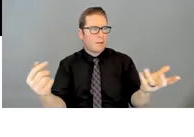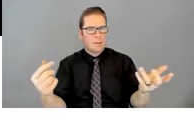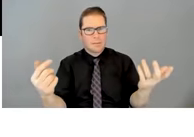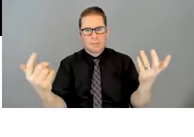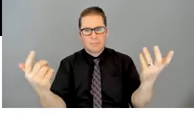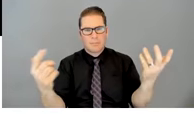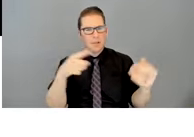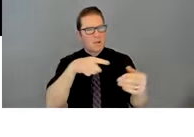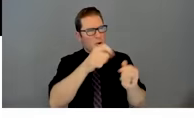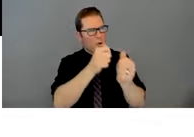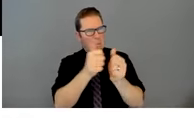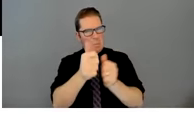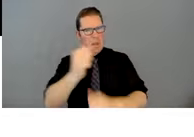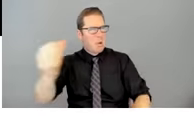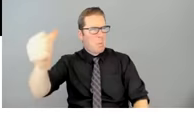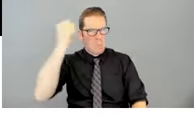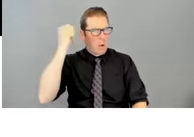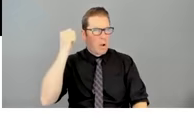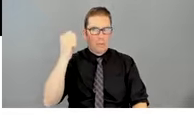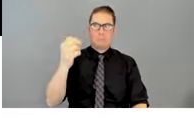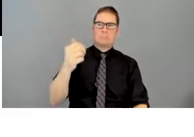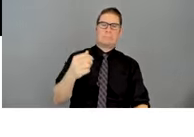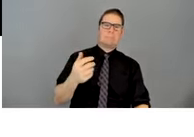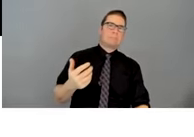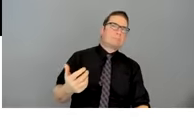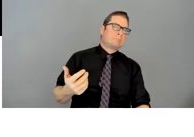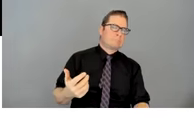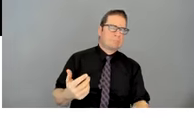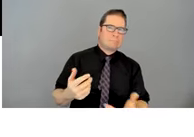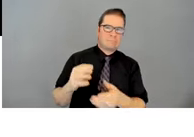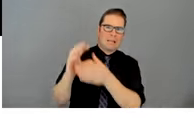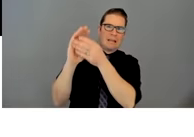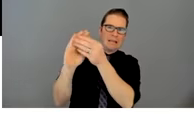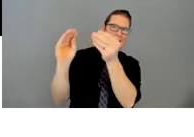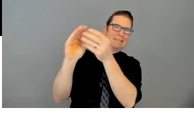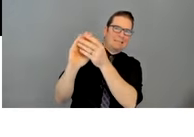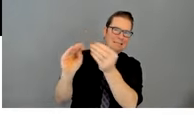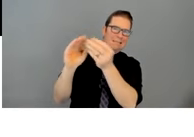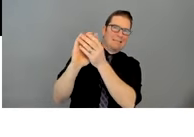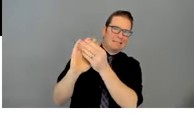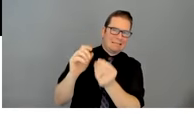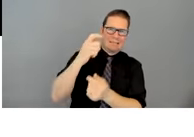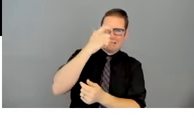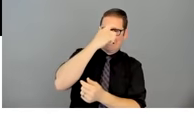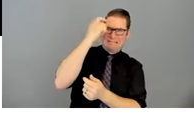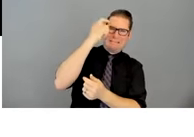You're not gonna pass this class. And she said she just always felt that message, and she always felt like he was kind of talking to her,